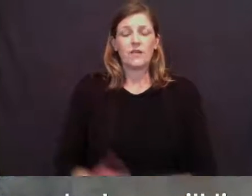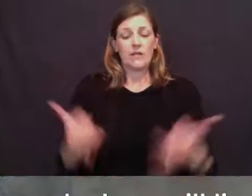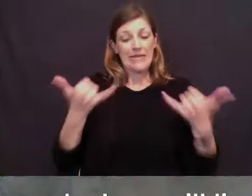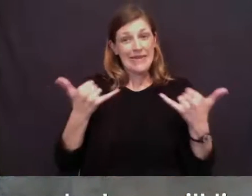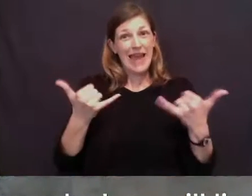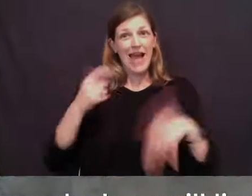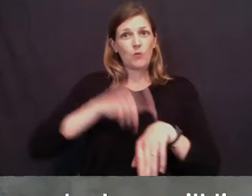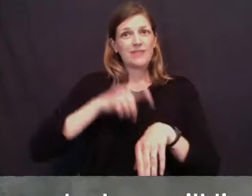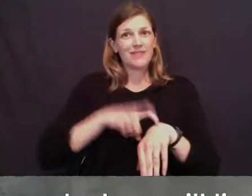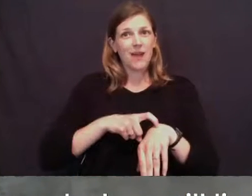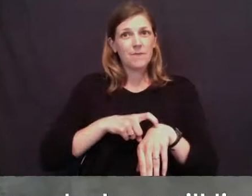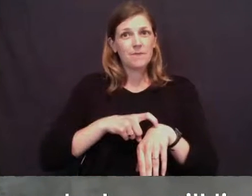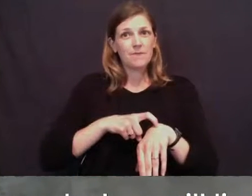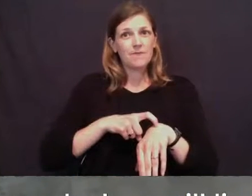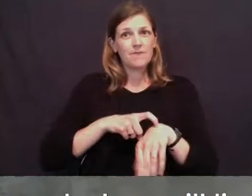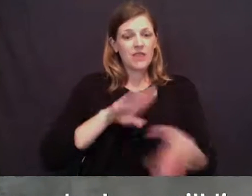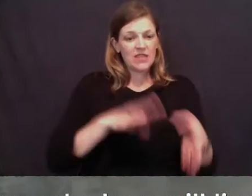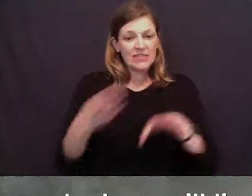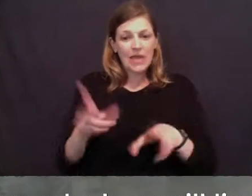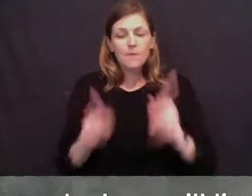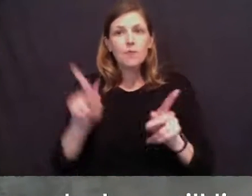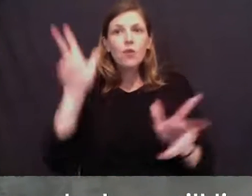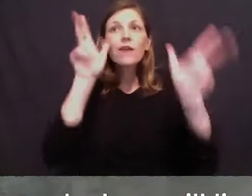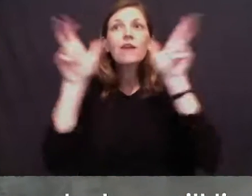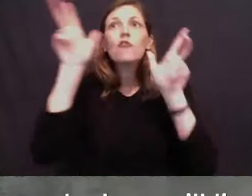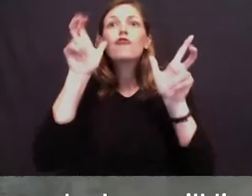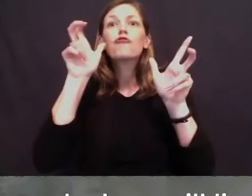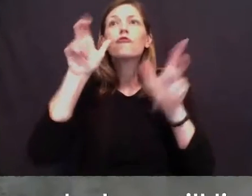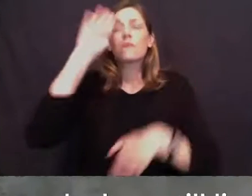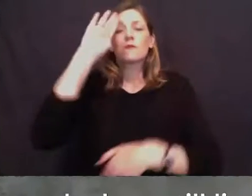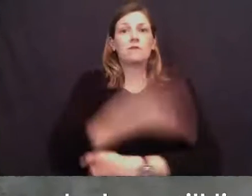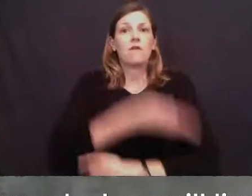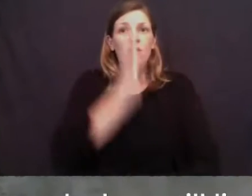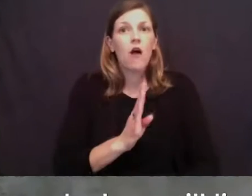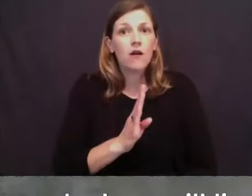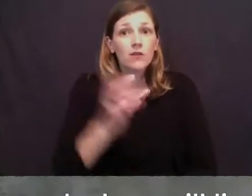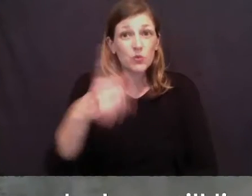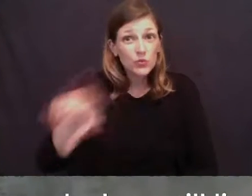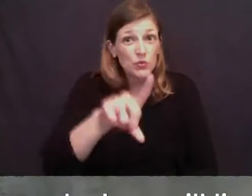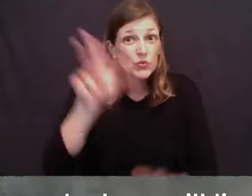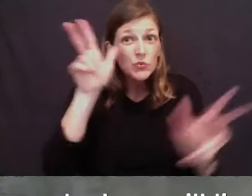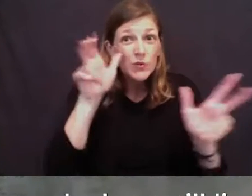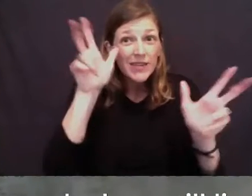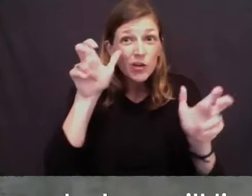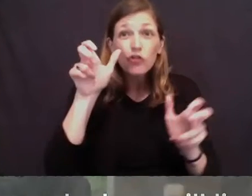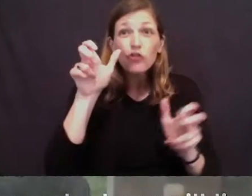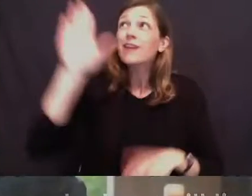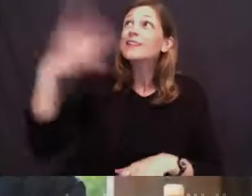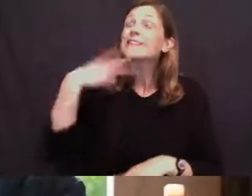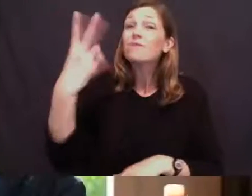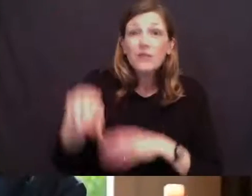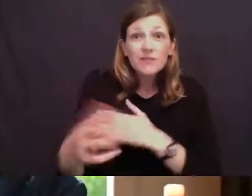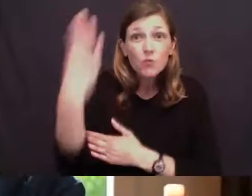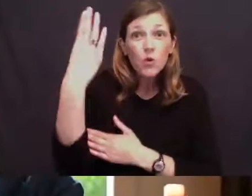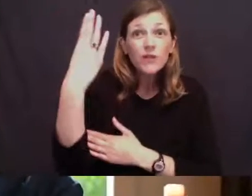time when the dead will hear the voice of the Son of God. Do you hear his voice this morning? Do you hear